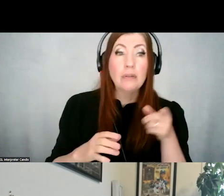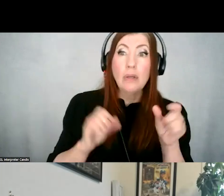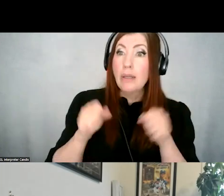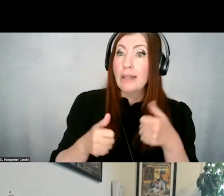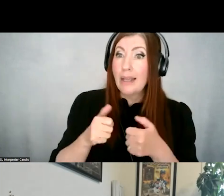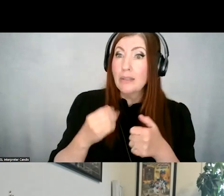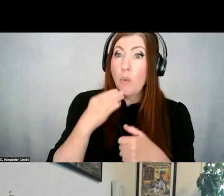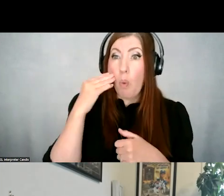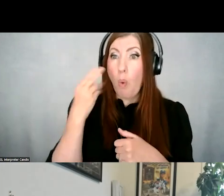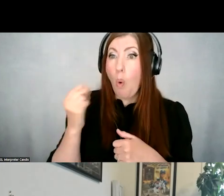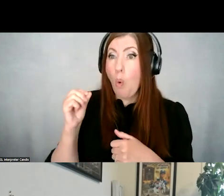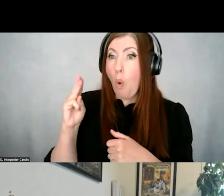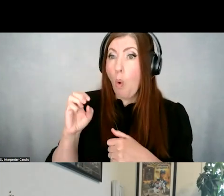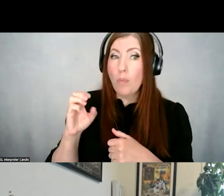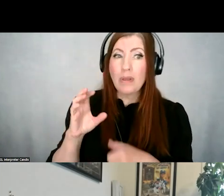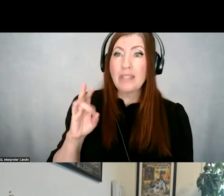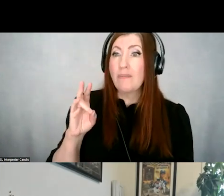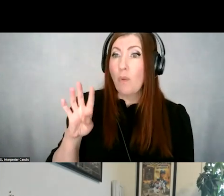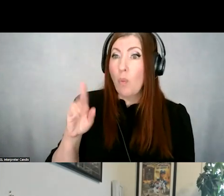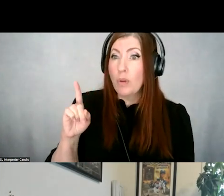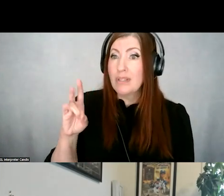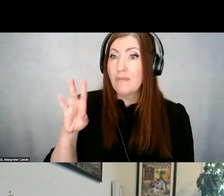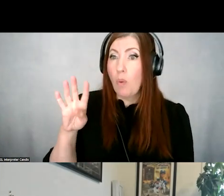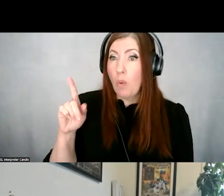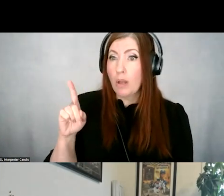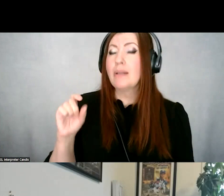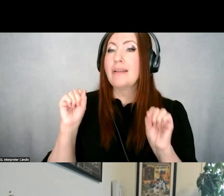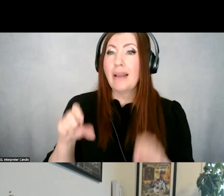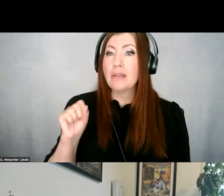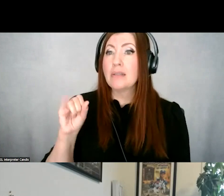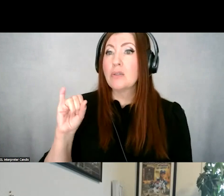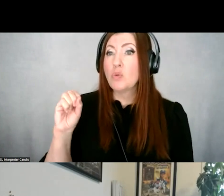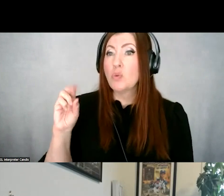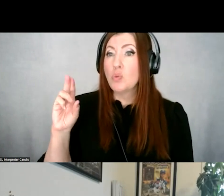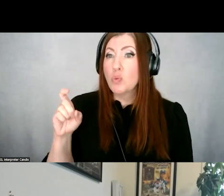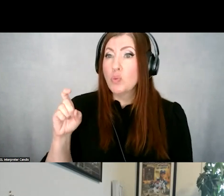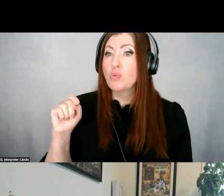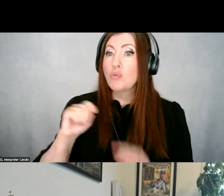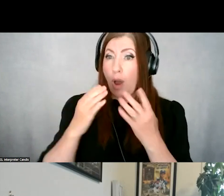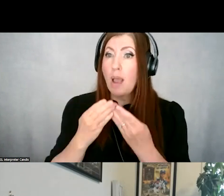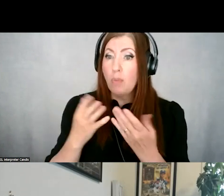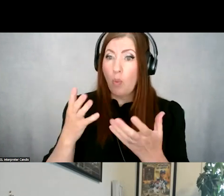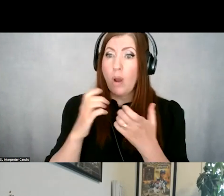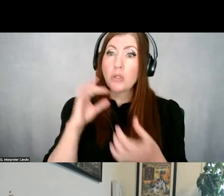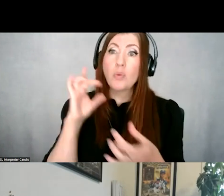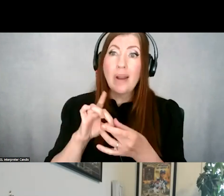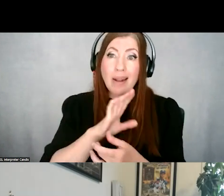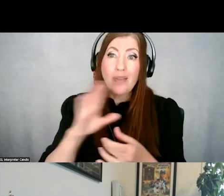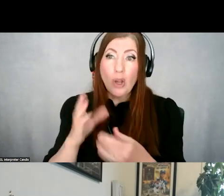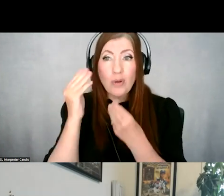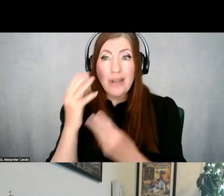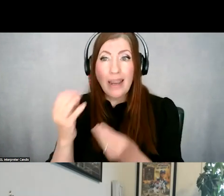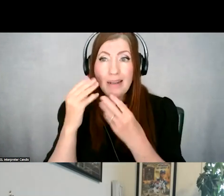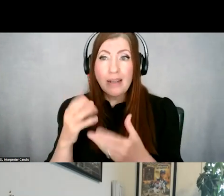to 741-741. And that could be that the Sioux tribe wants to connect their data to that text